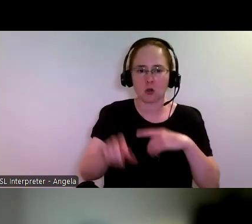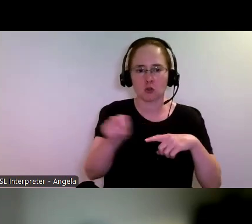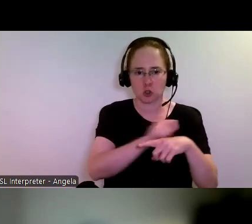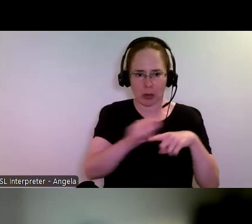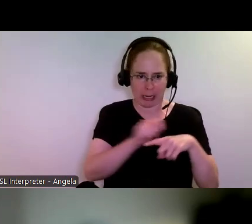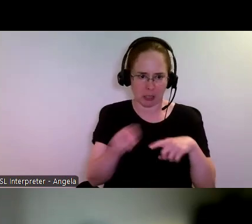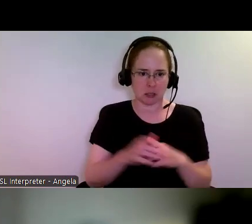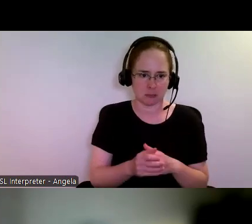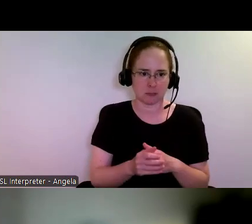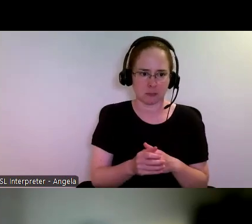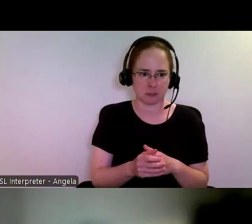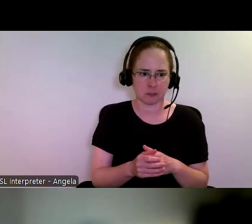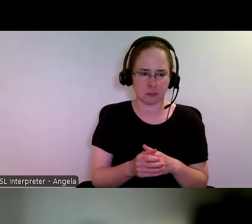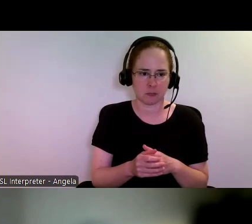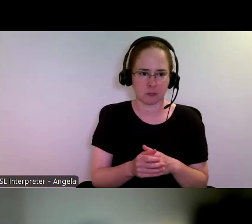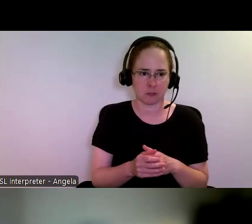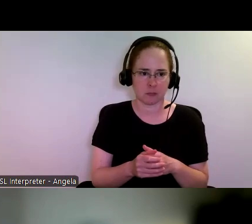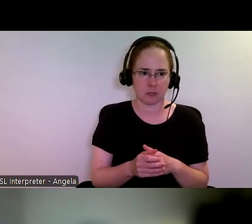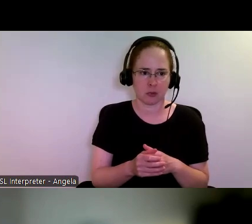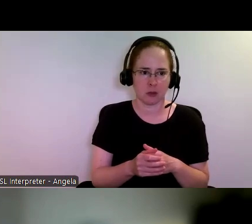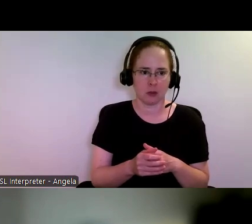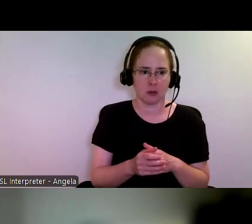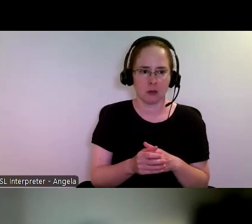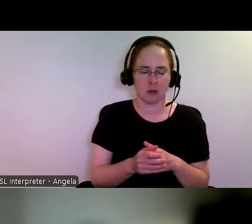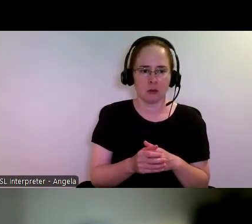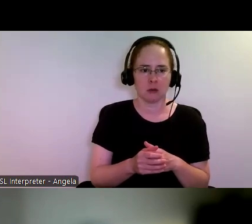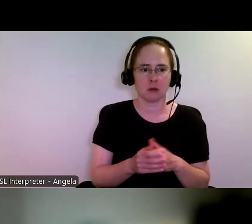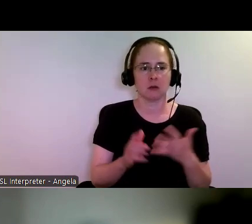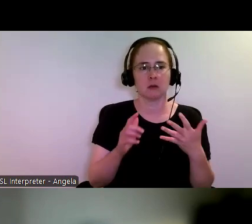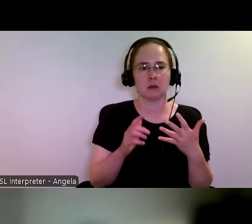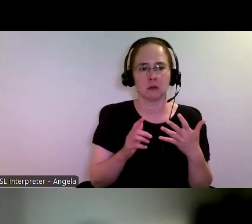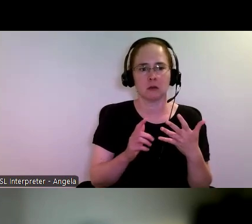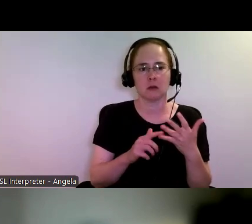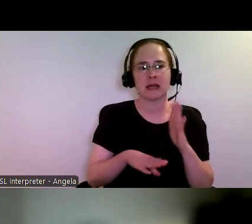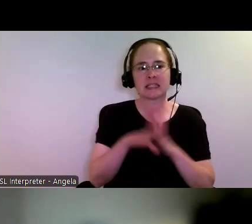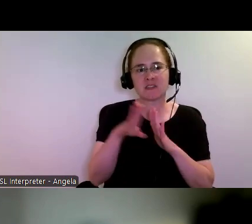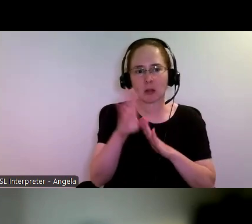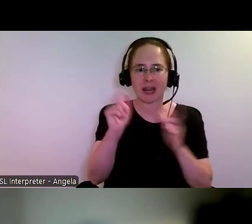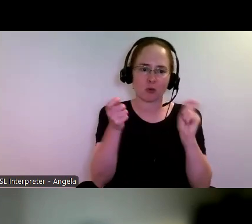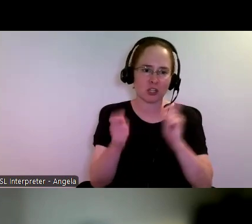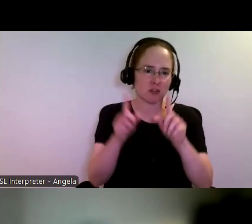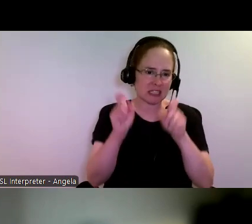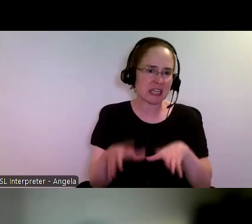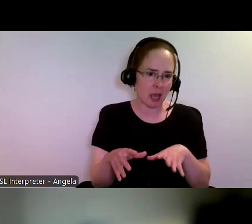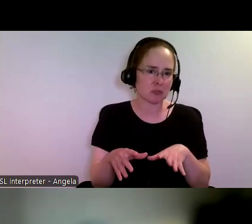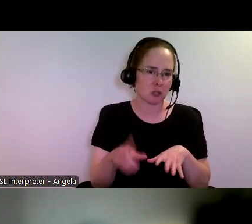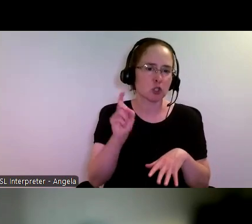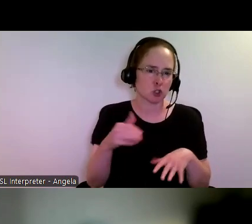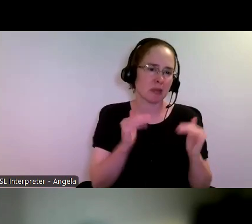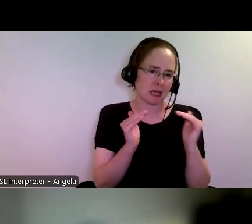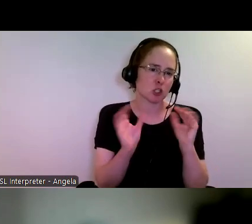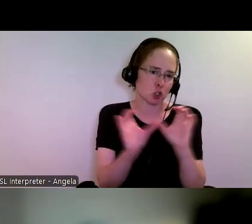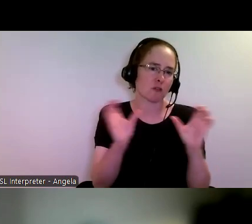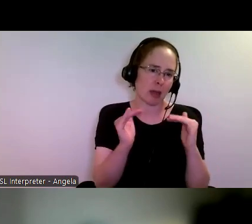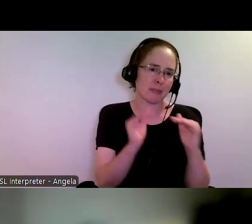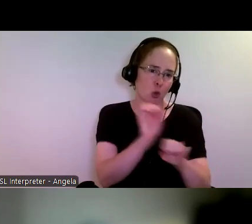trainings. And then there's a standard related to development and revision of exams that should be led by certified peer workers to